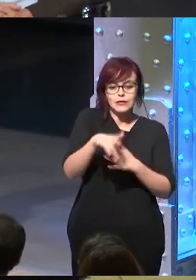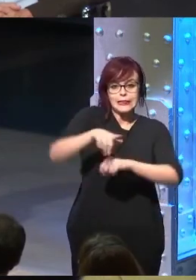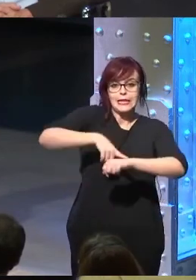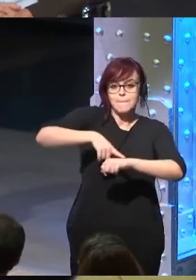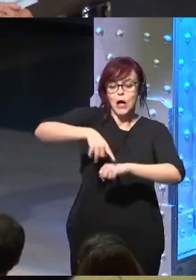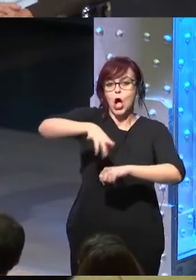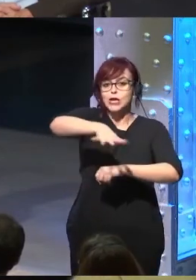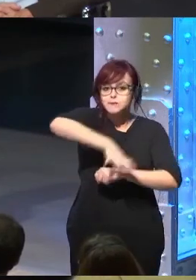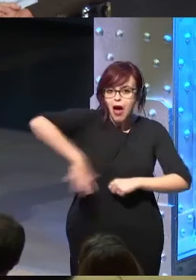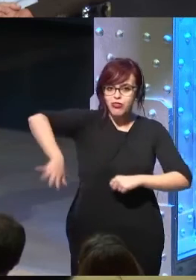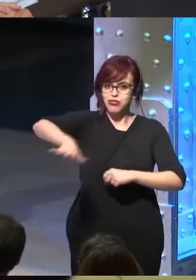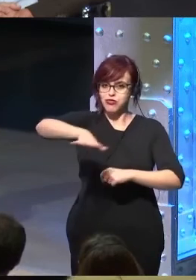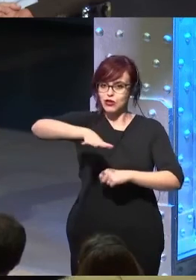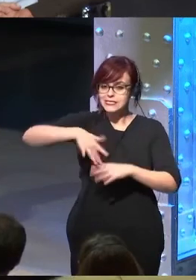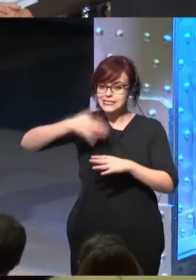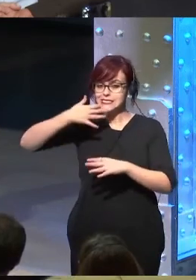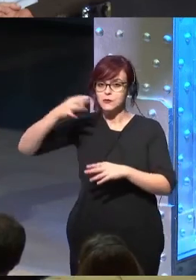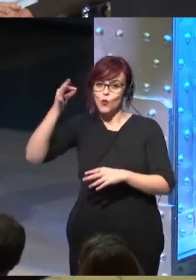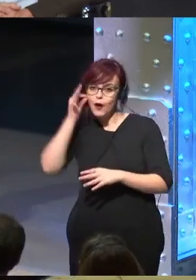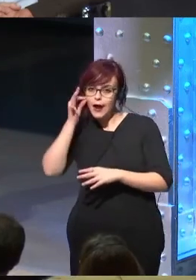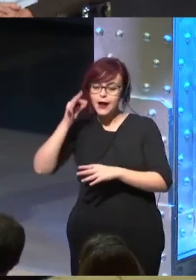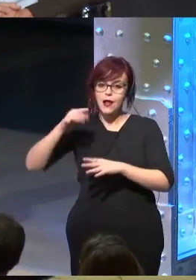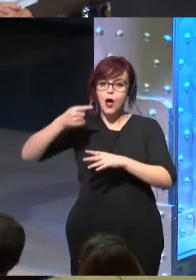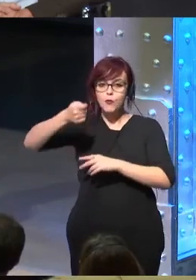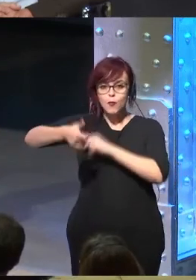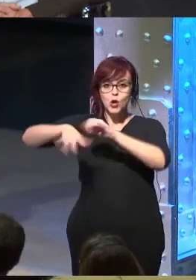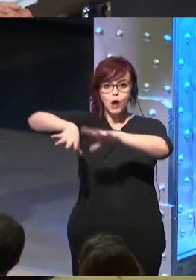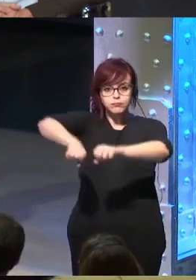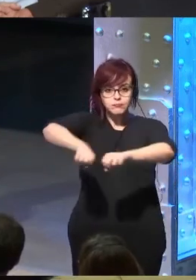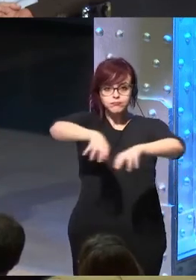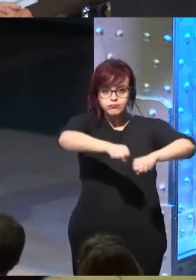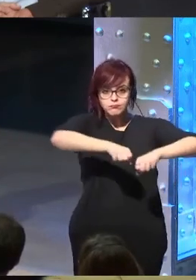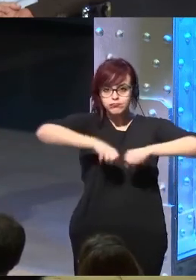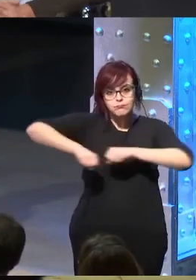in a way I'm struggling a bit about this, but I think that it is